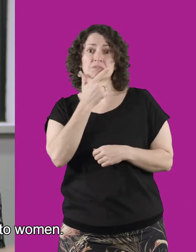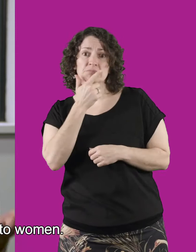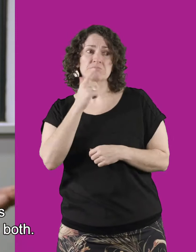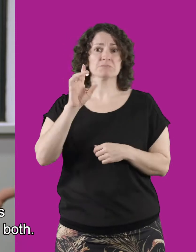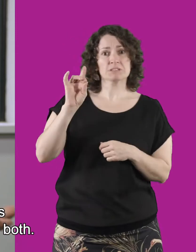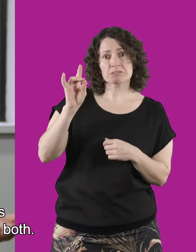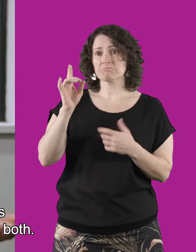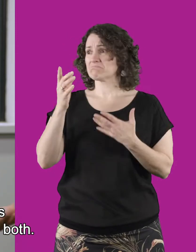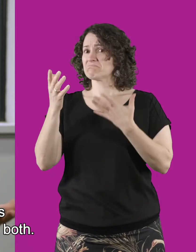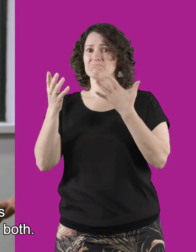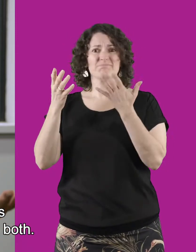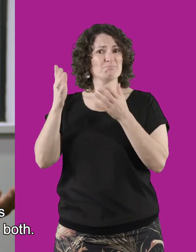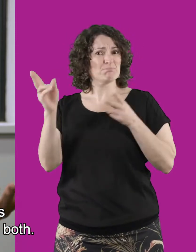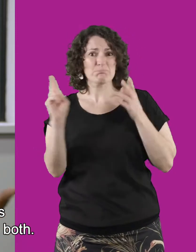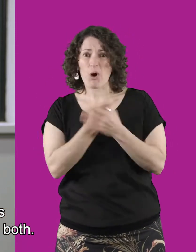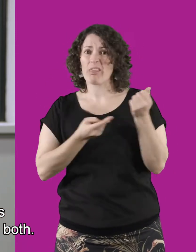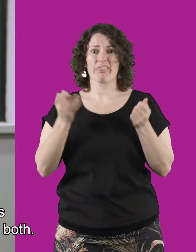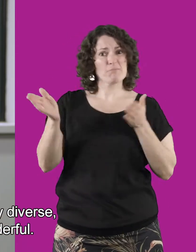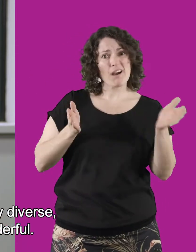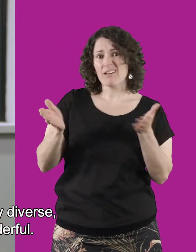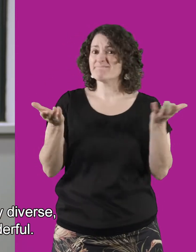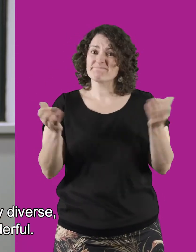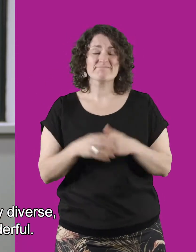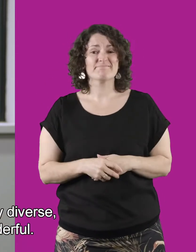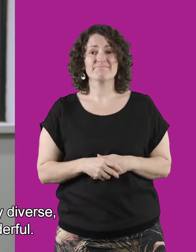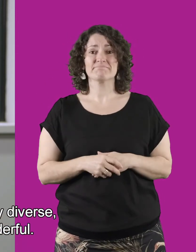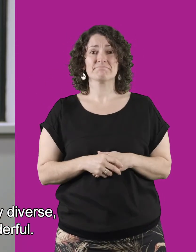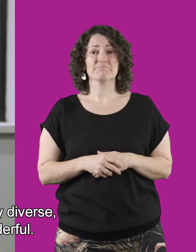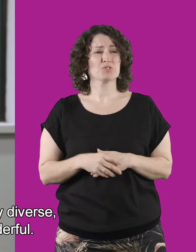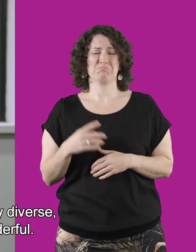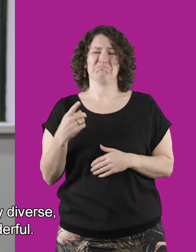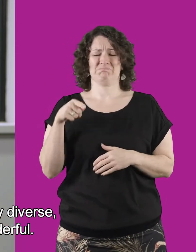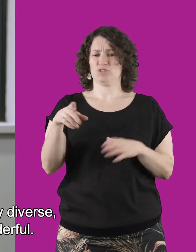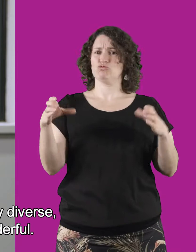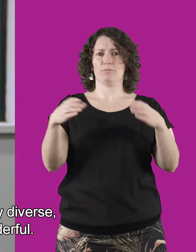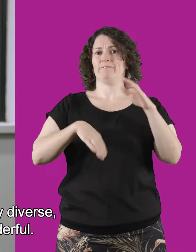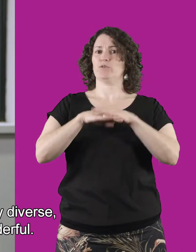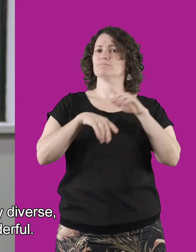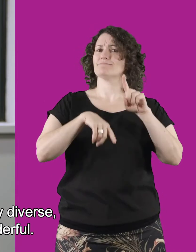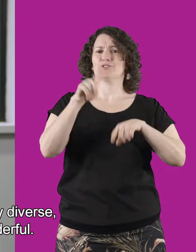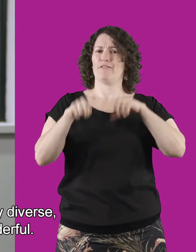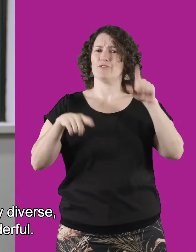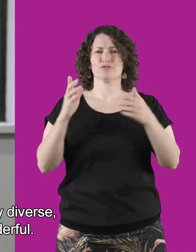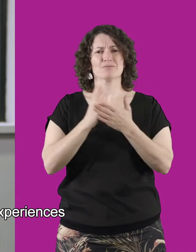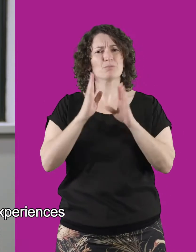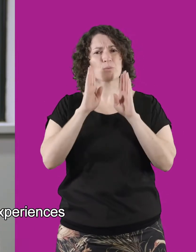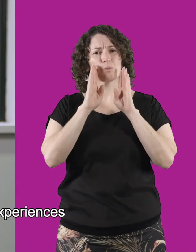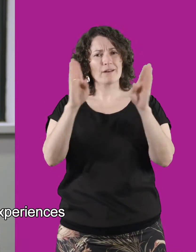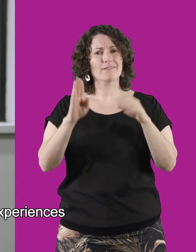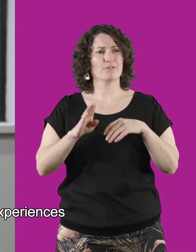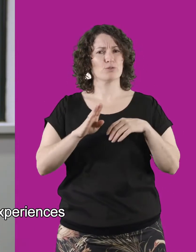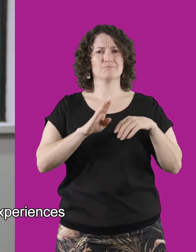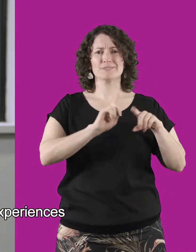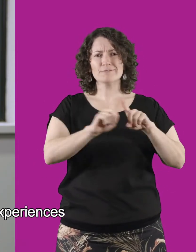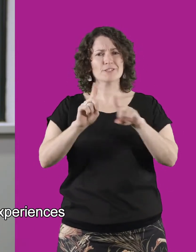to women, some of us are attracted to both. And so we're very diverse, and that's wonderful. We have